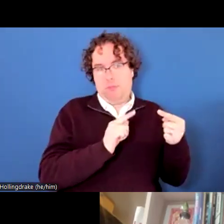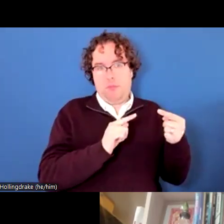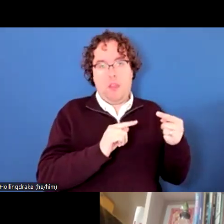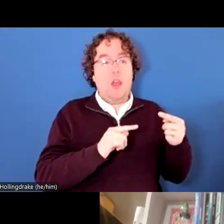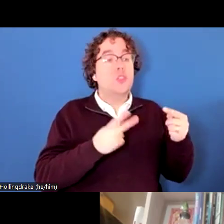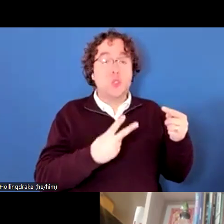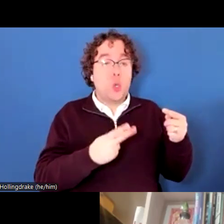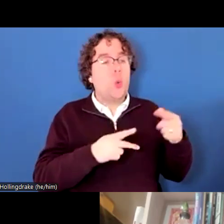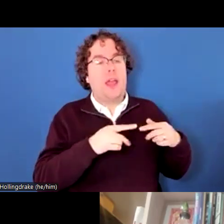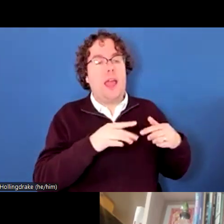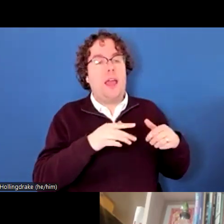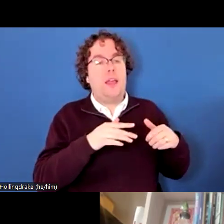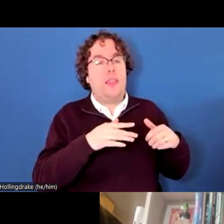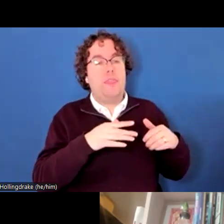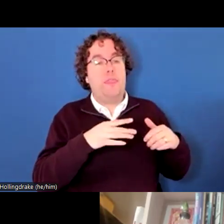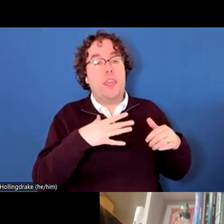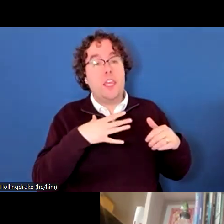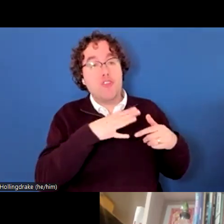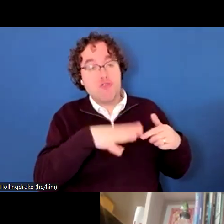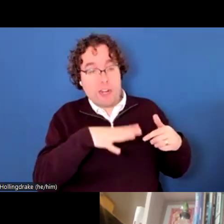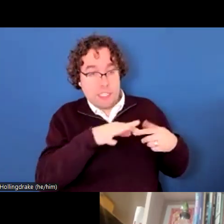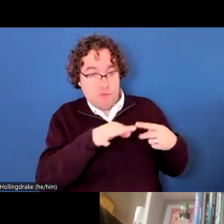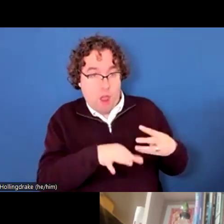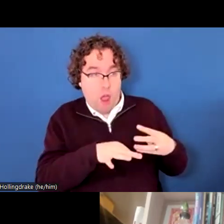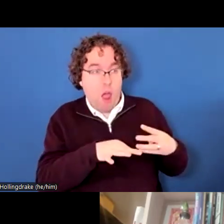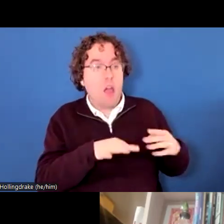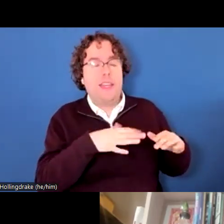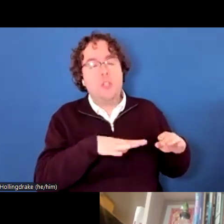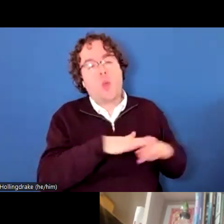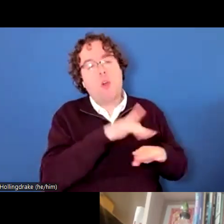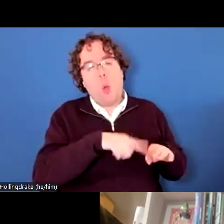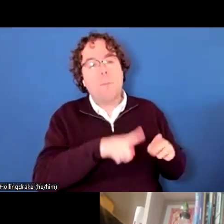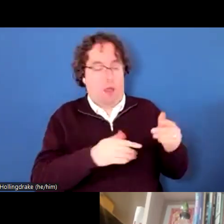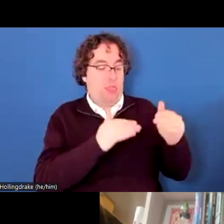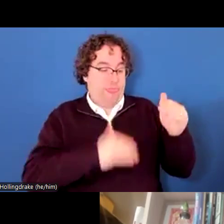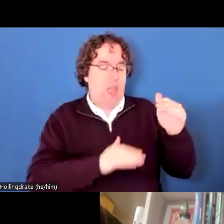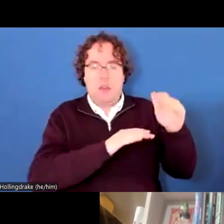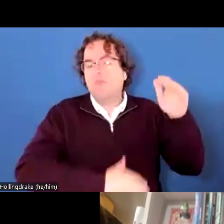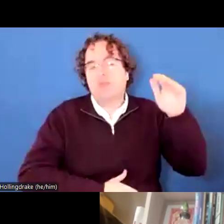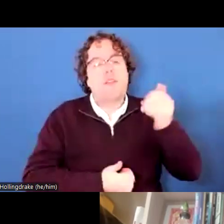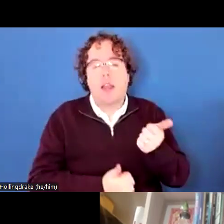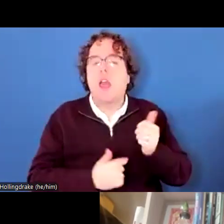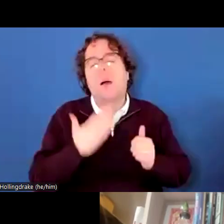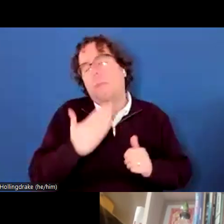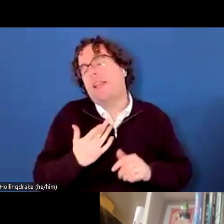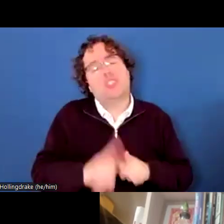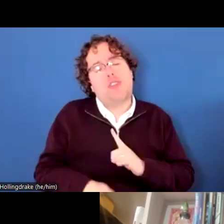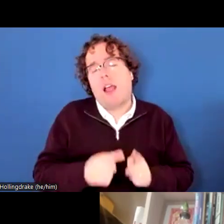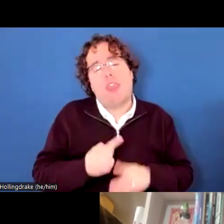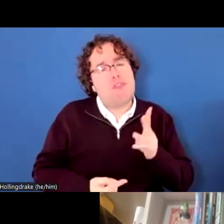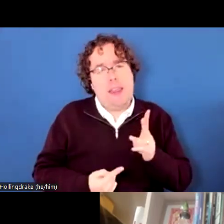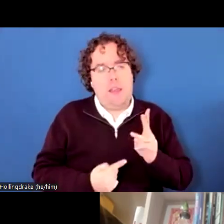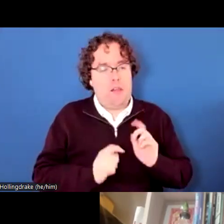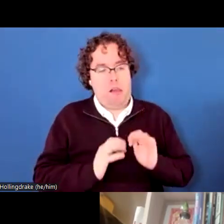both, but you do need to speak to the criteria for all of the ones you're applying for. Please don't try and sneak in 3. We have seen that,